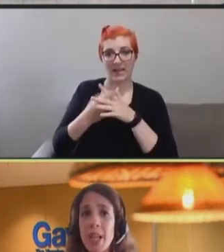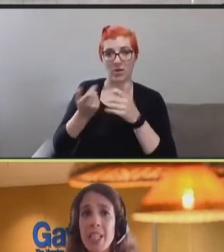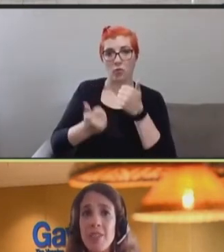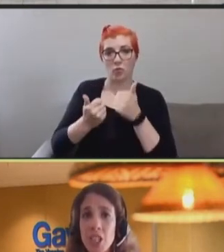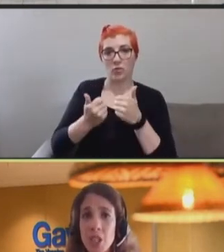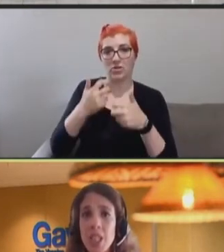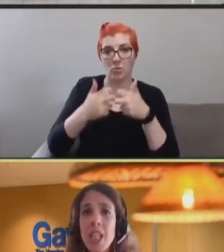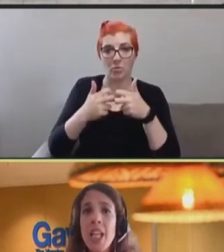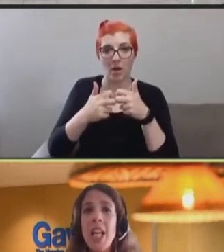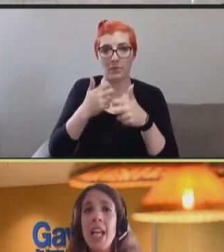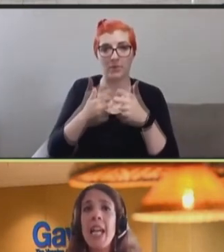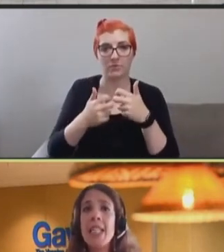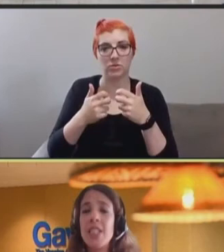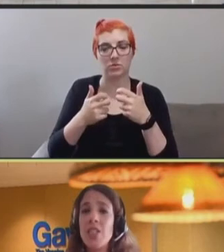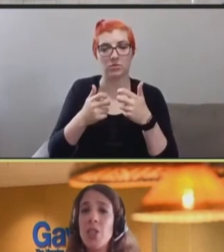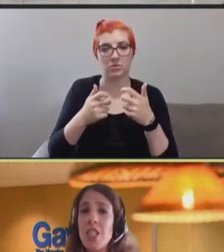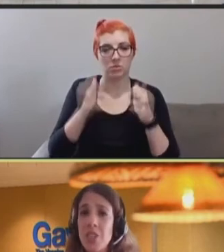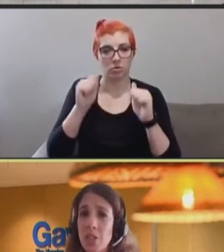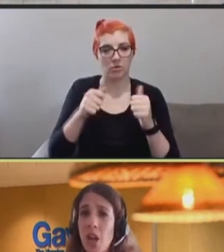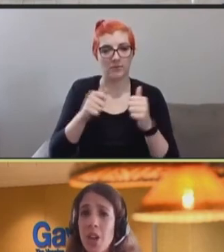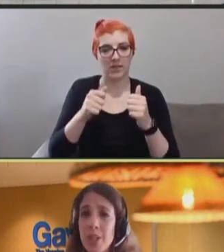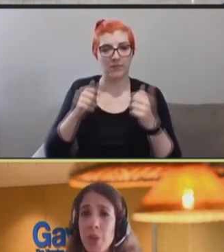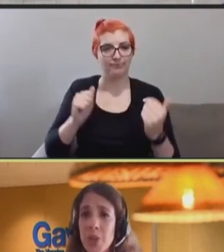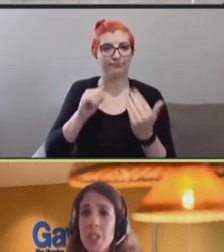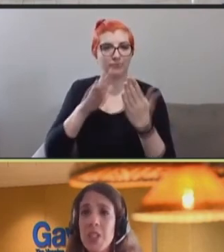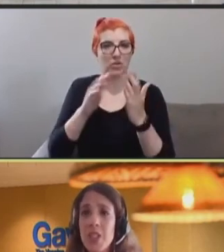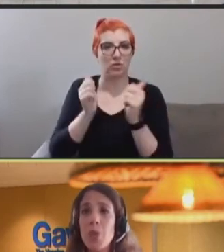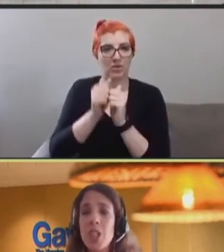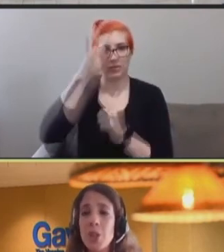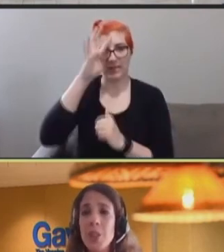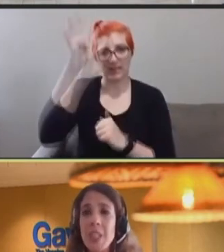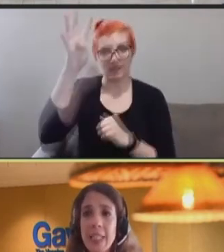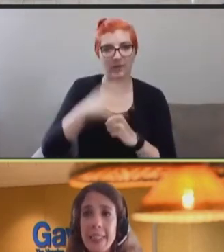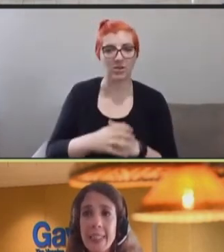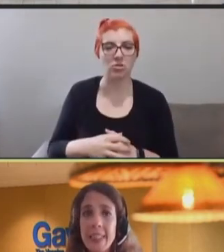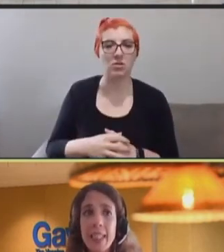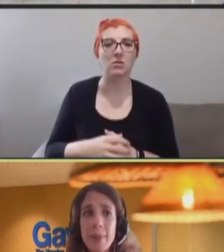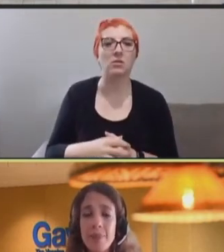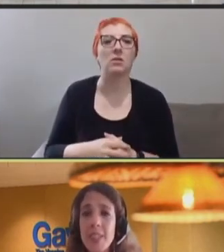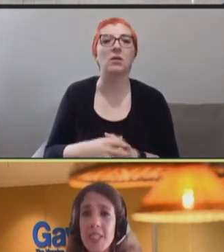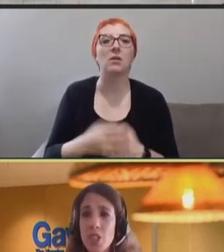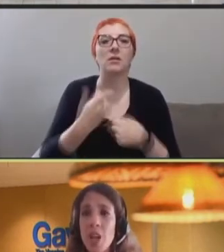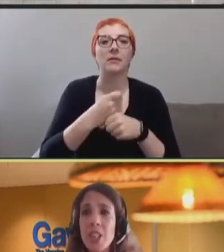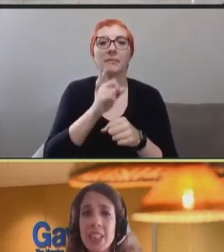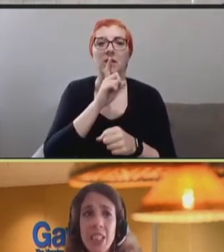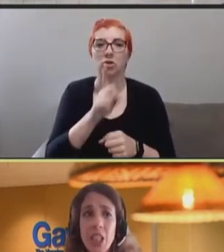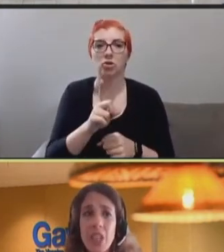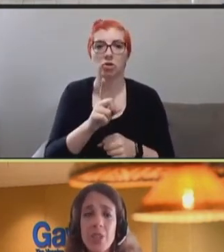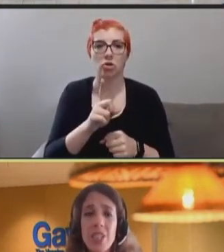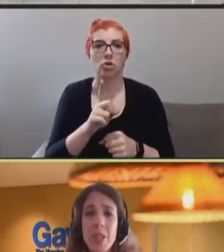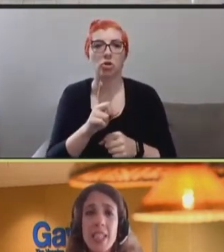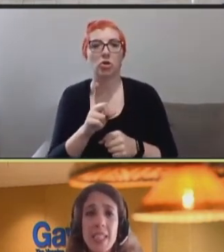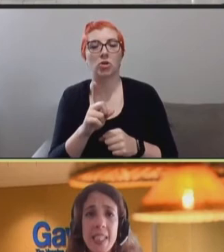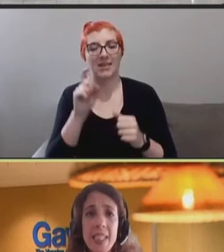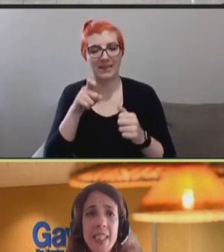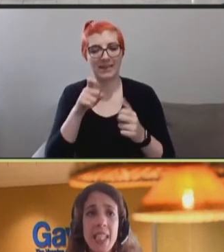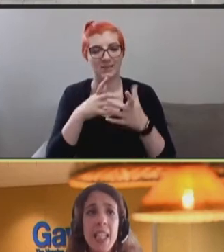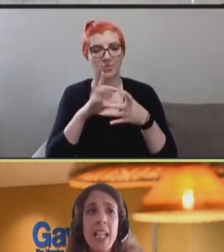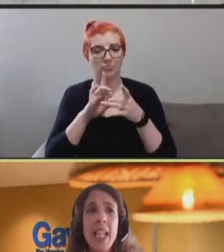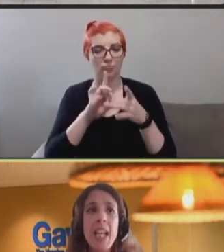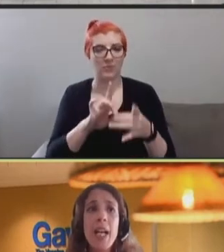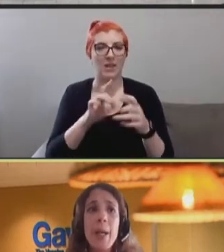addressed by innovation, and to listen to country voices to make sure that this is grounded in the country's